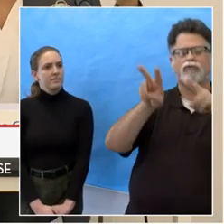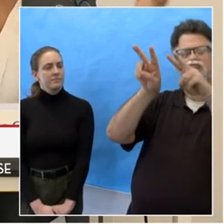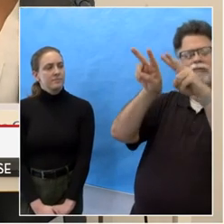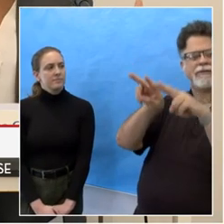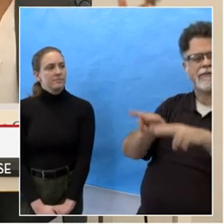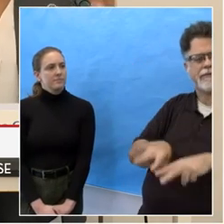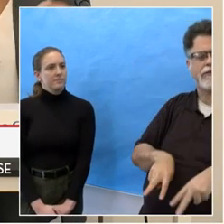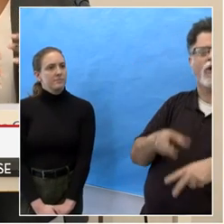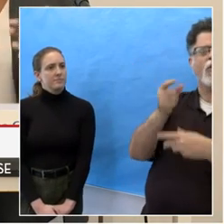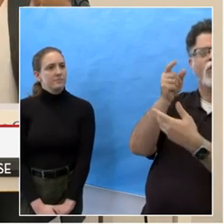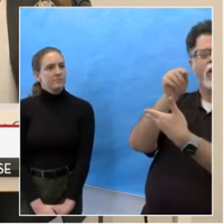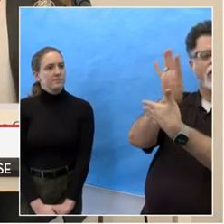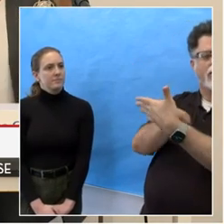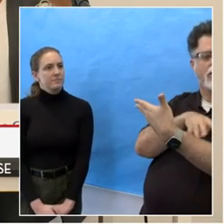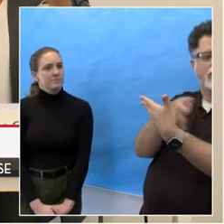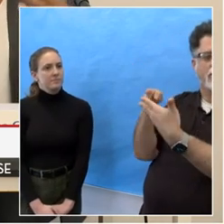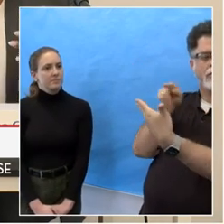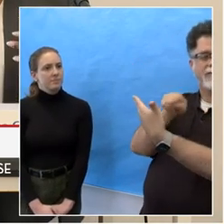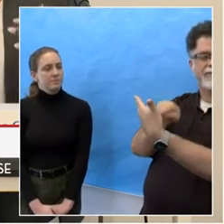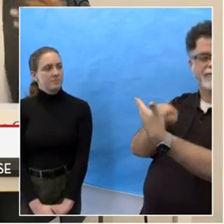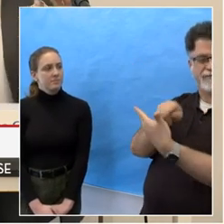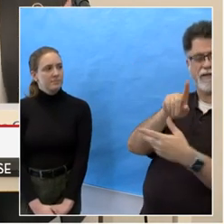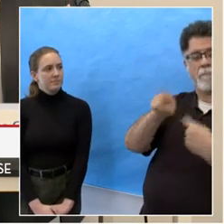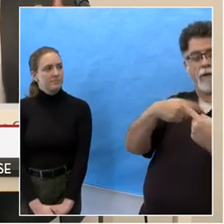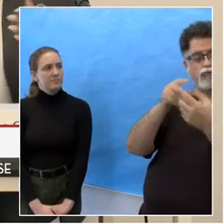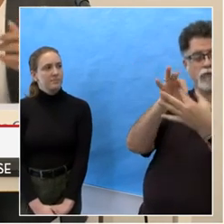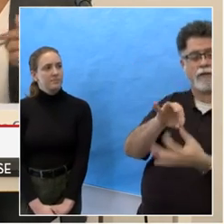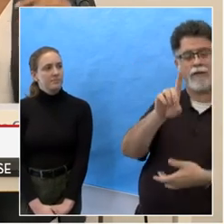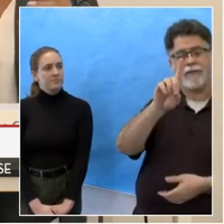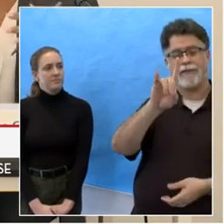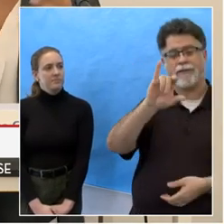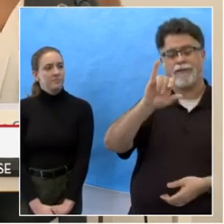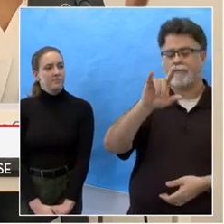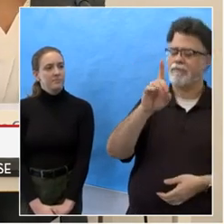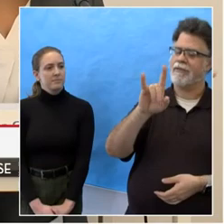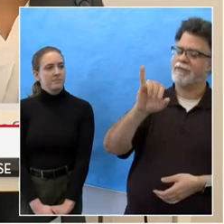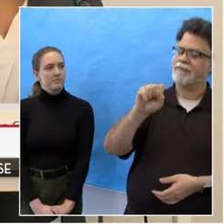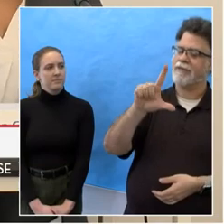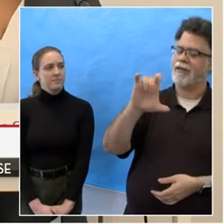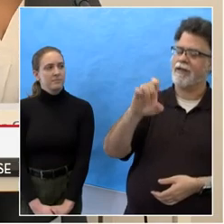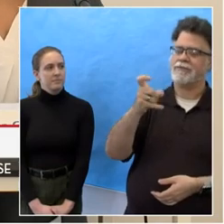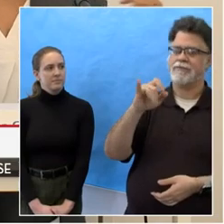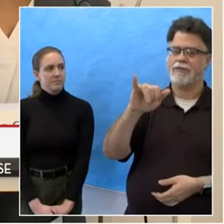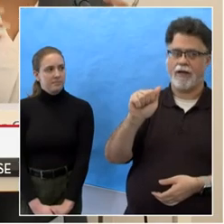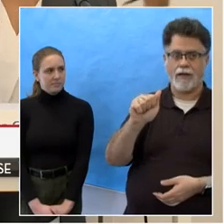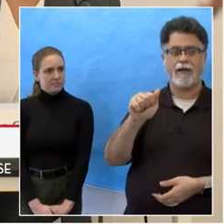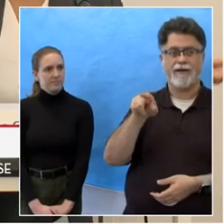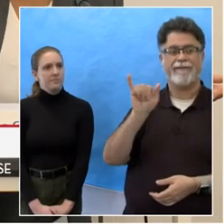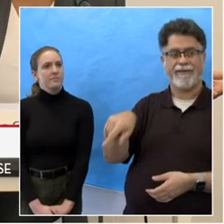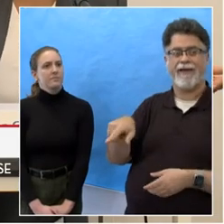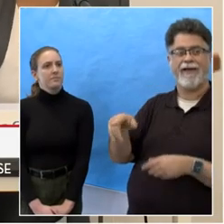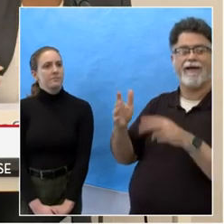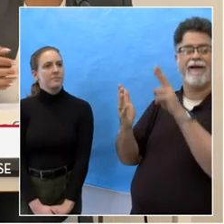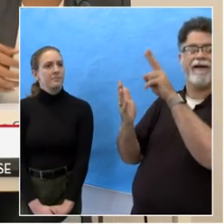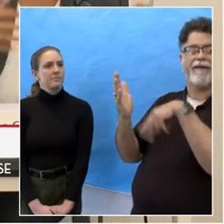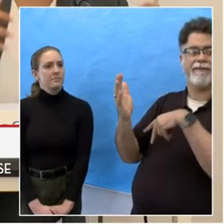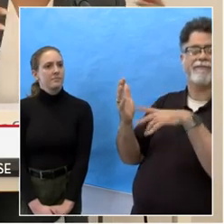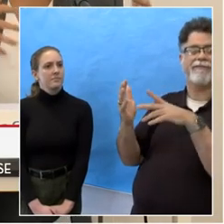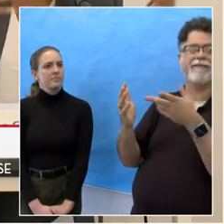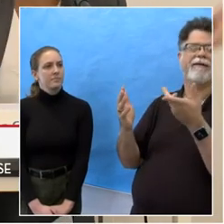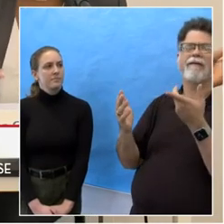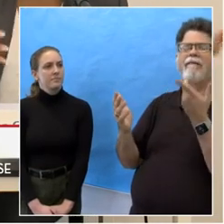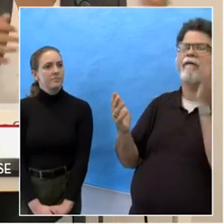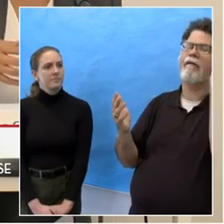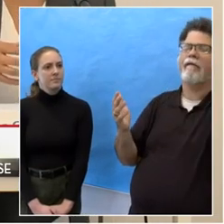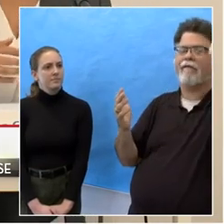We screened providers. We created a list of approved providers. Then we made those options available through our learning management system.